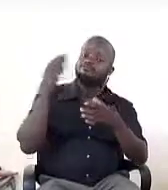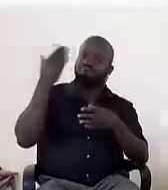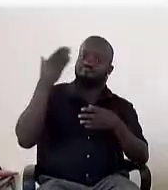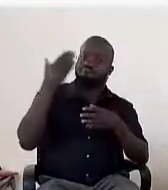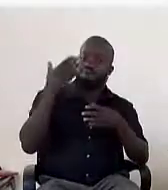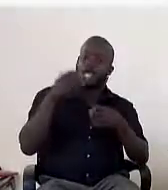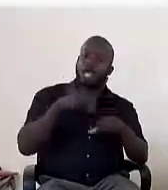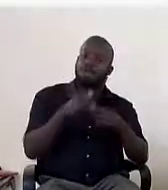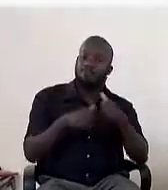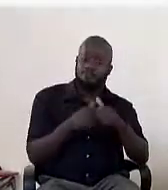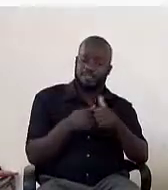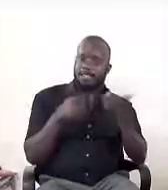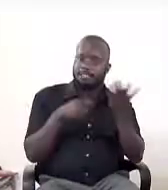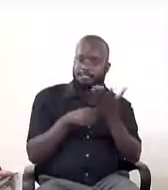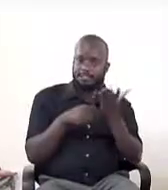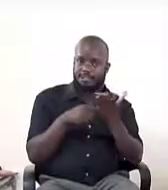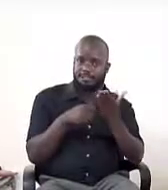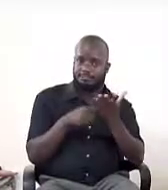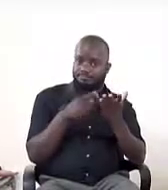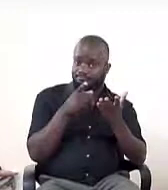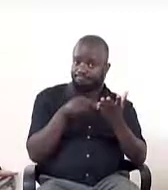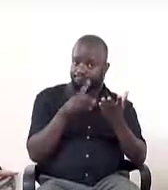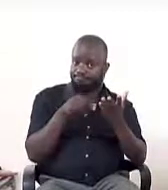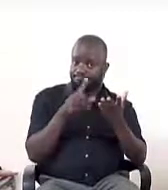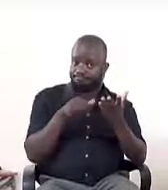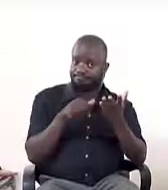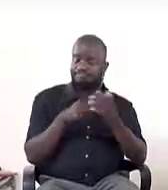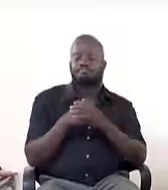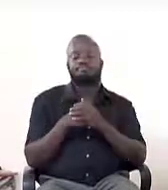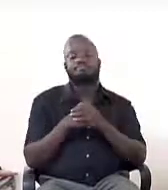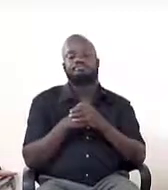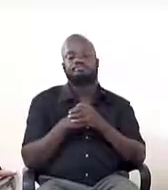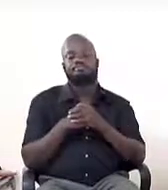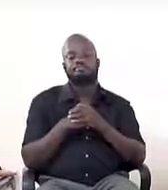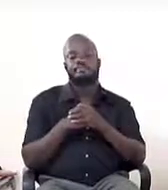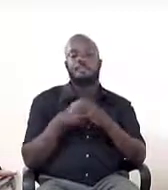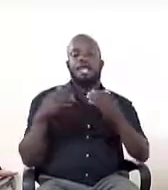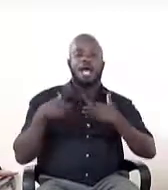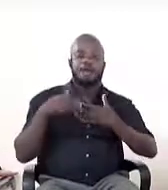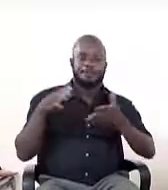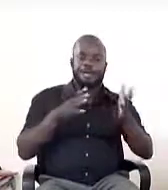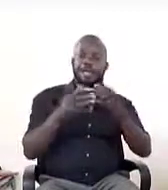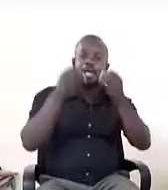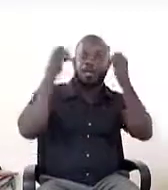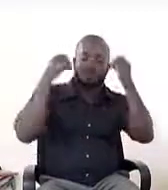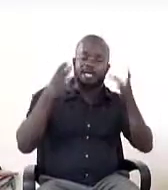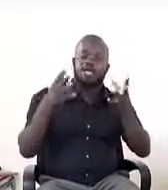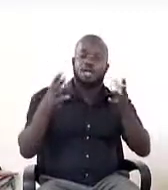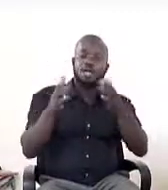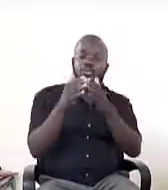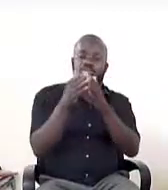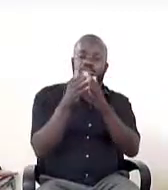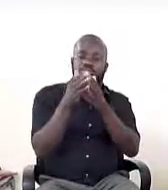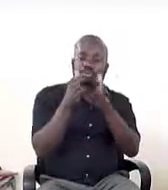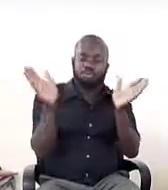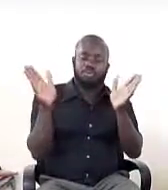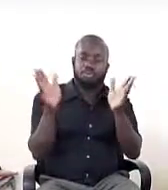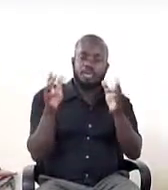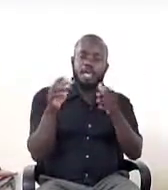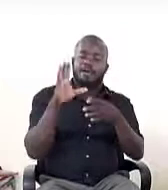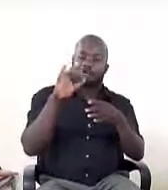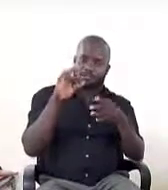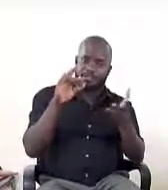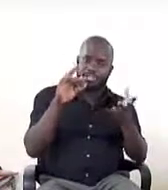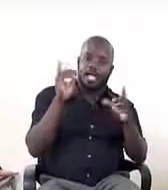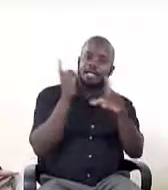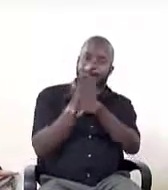this presentation about those techniques. So there are a lot of different ways to be exposed to these